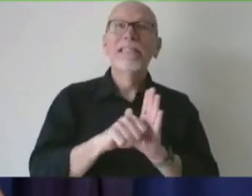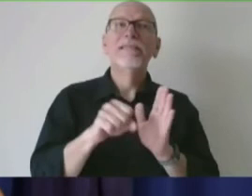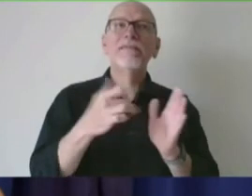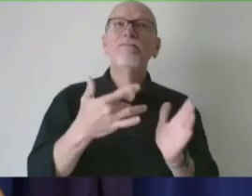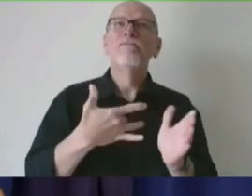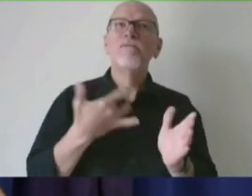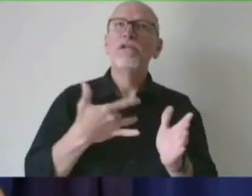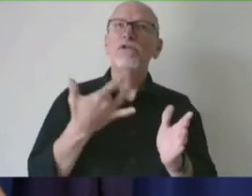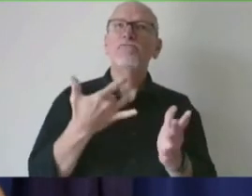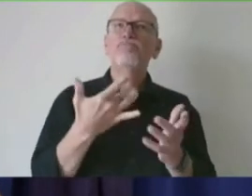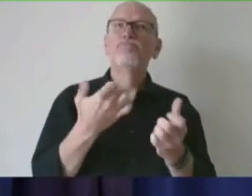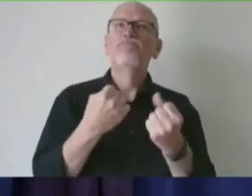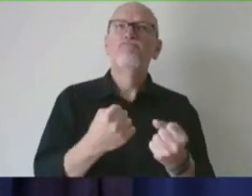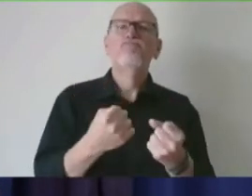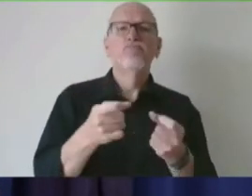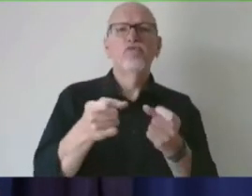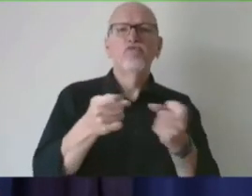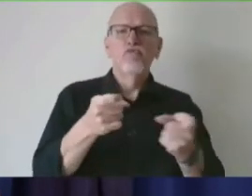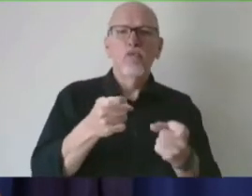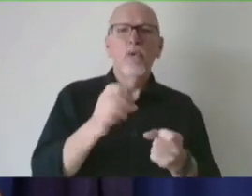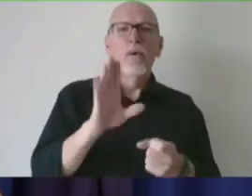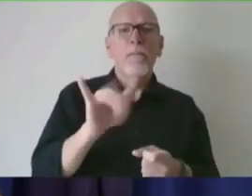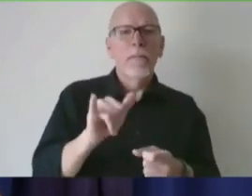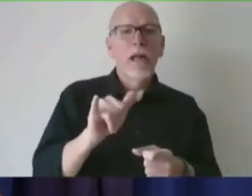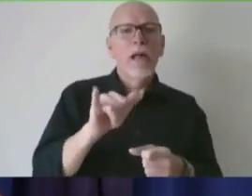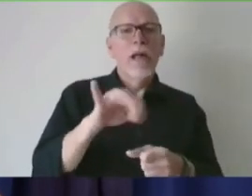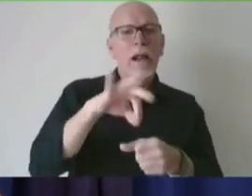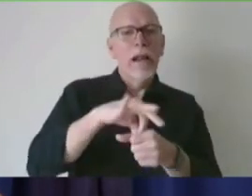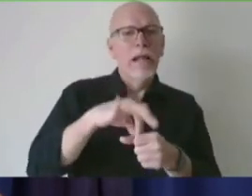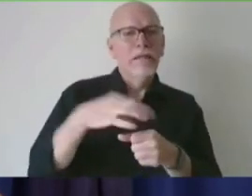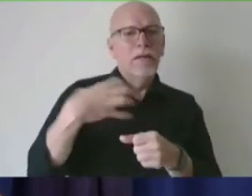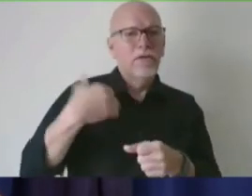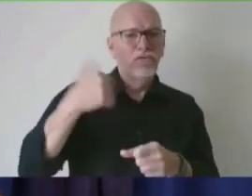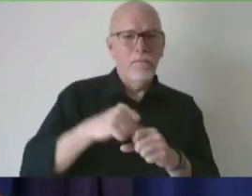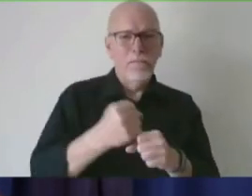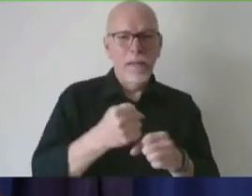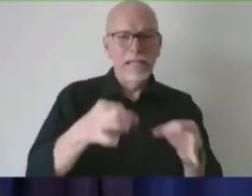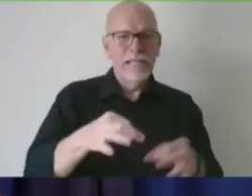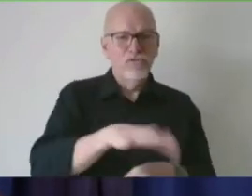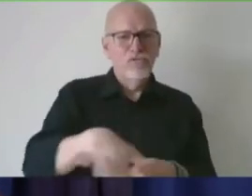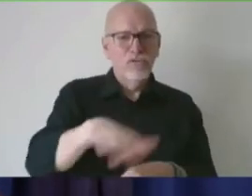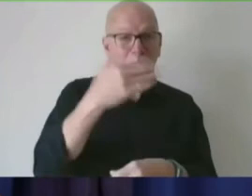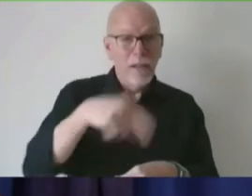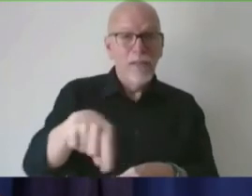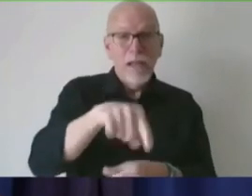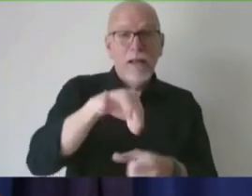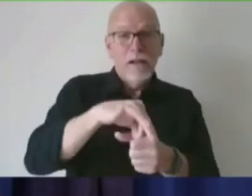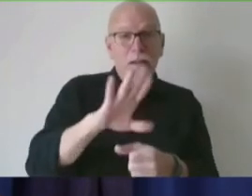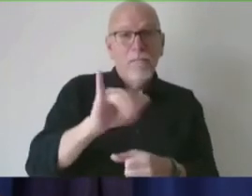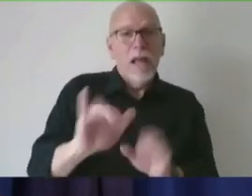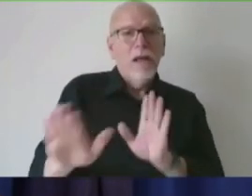feels that the control should be in the hands of the elected officials to make those decisions because they were elected by the people and for the people. And